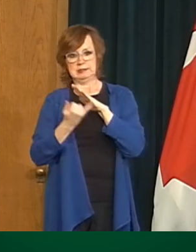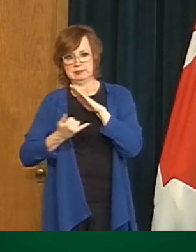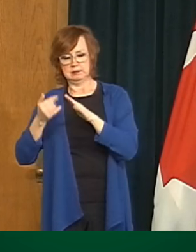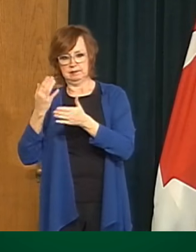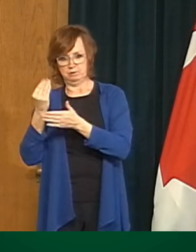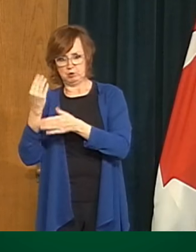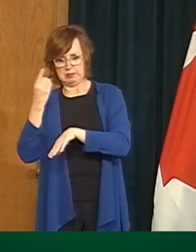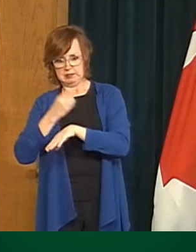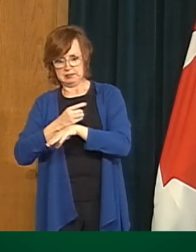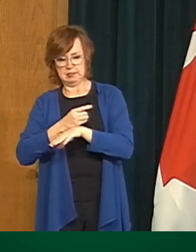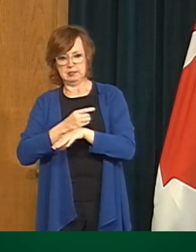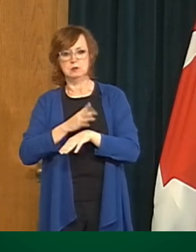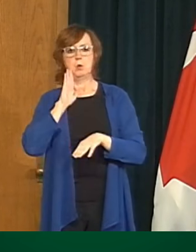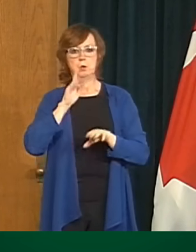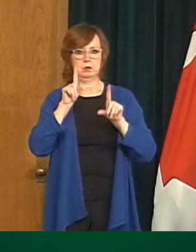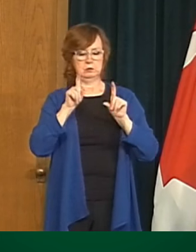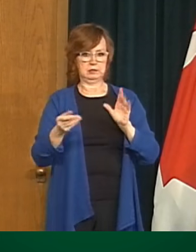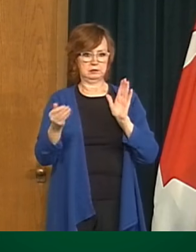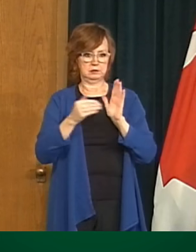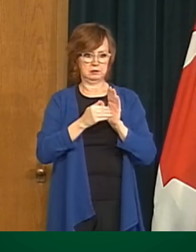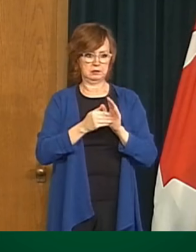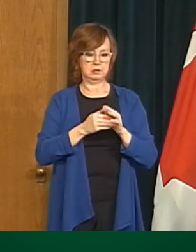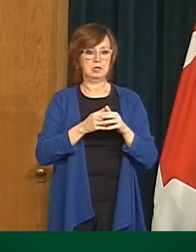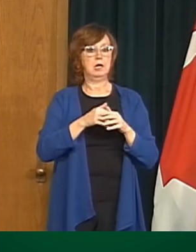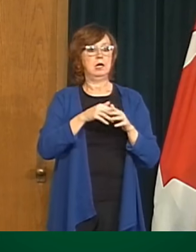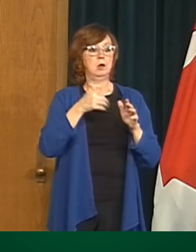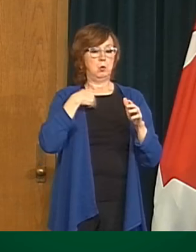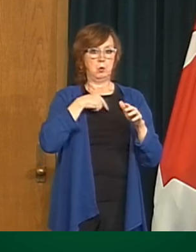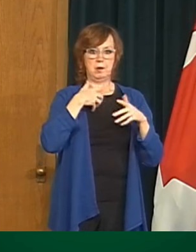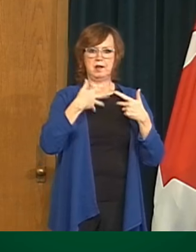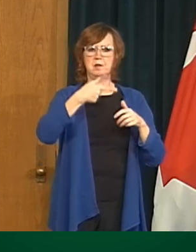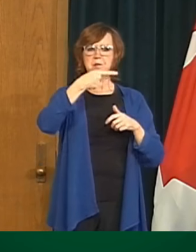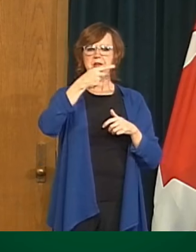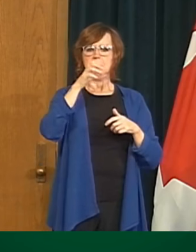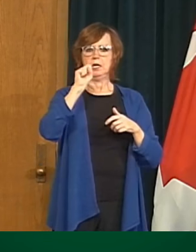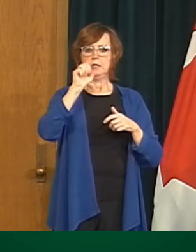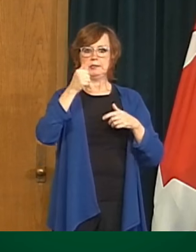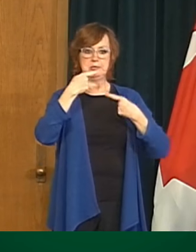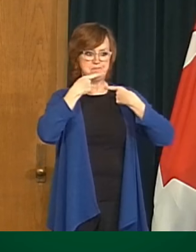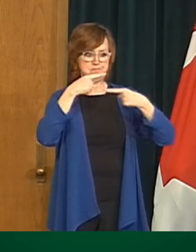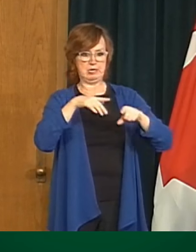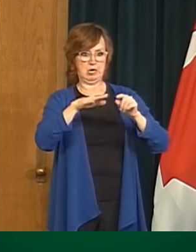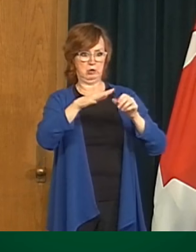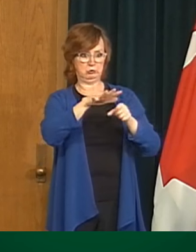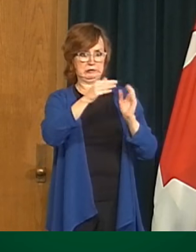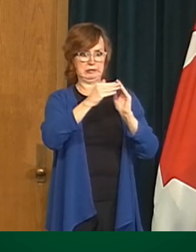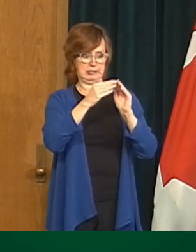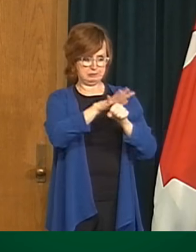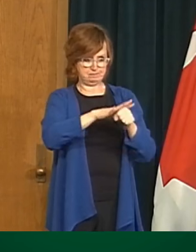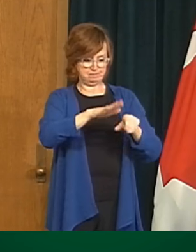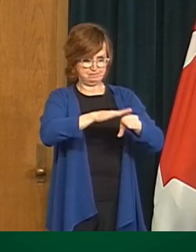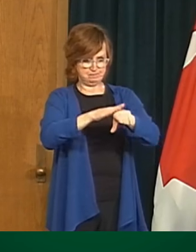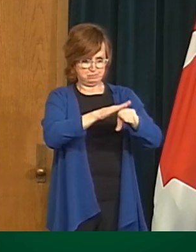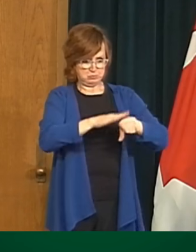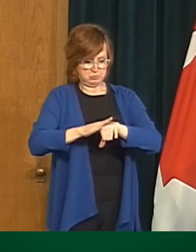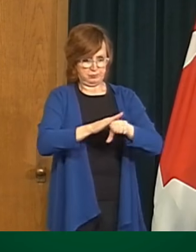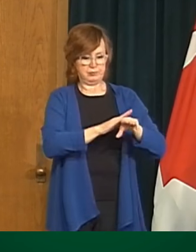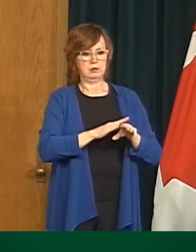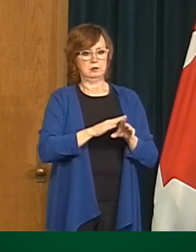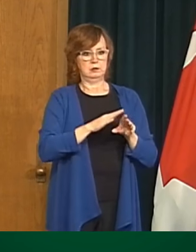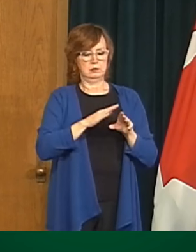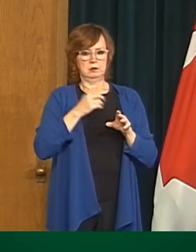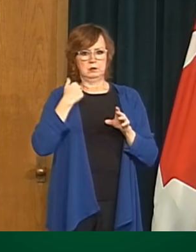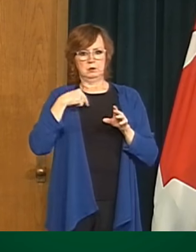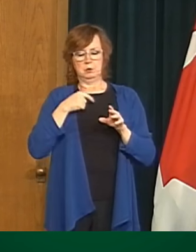then followed up by a public service announcement. With respect to what's defining an outbreak, we've had lots of discussions about